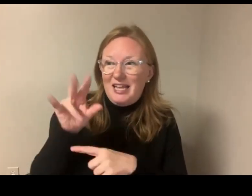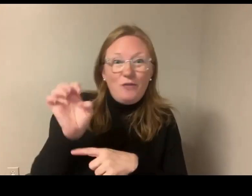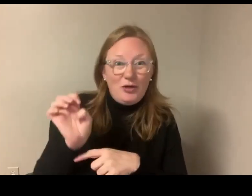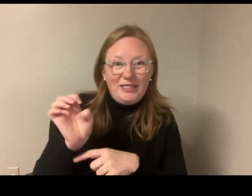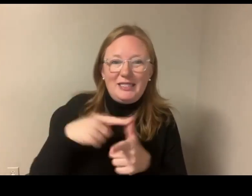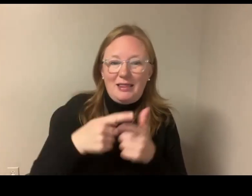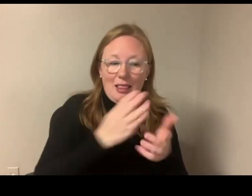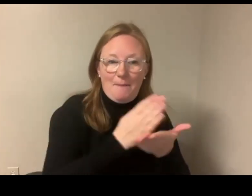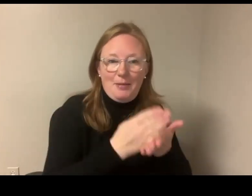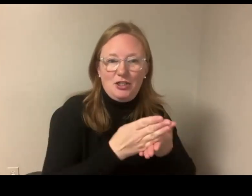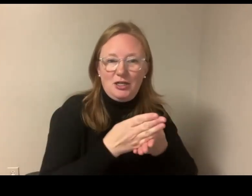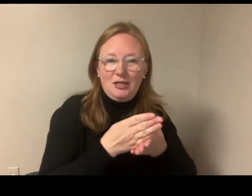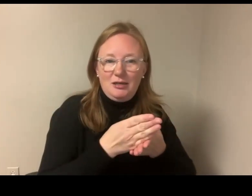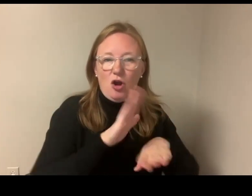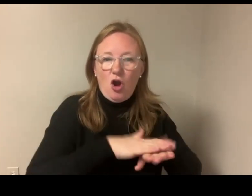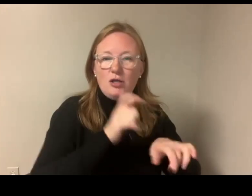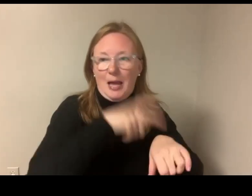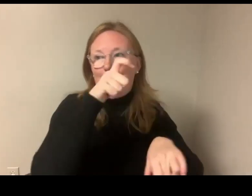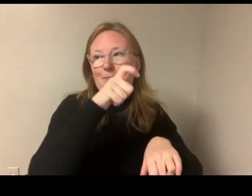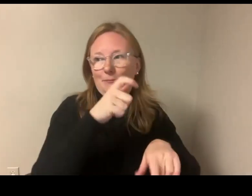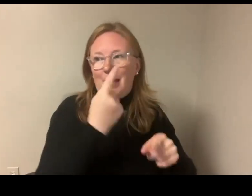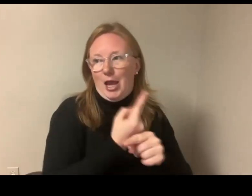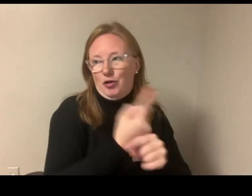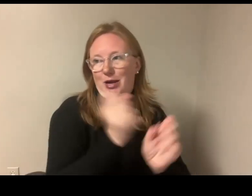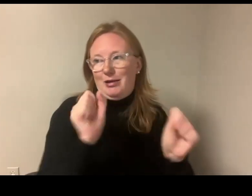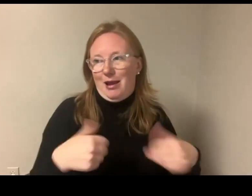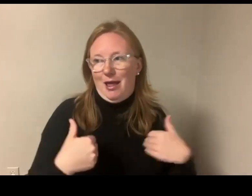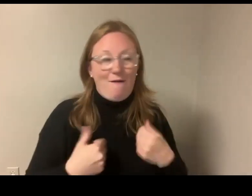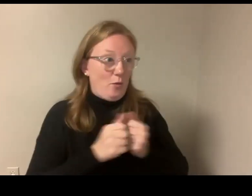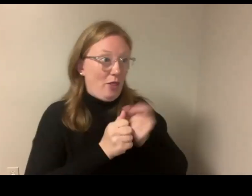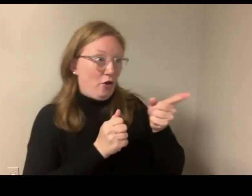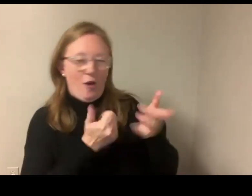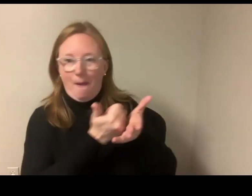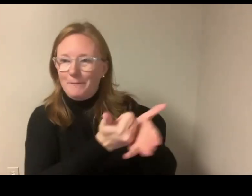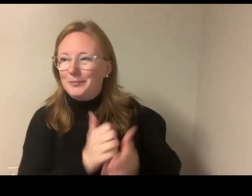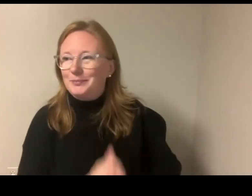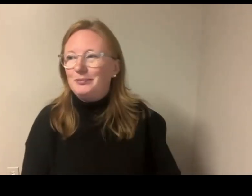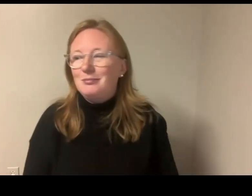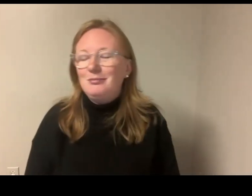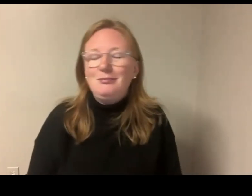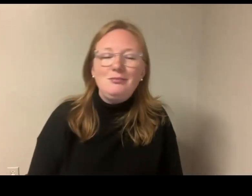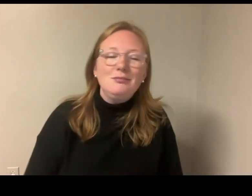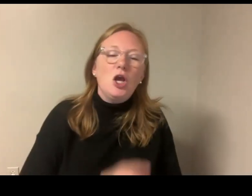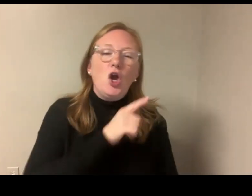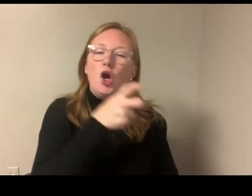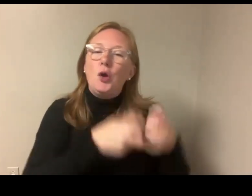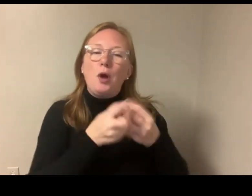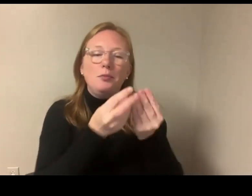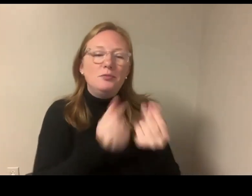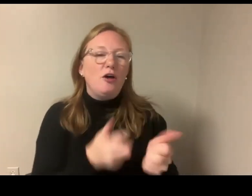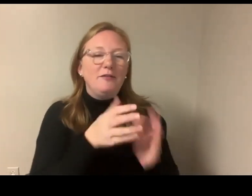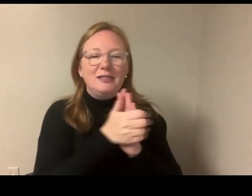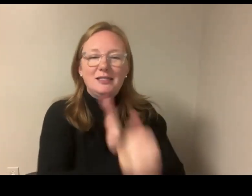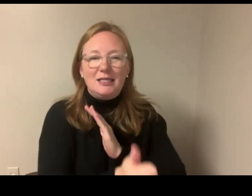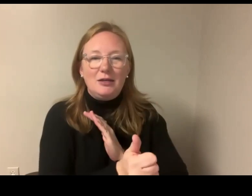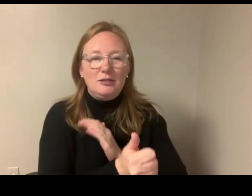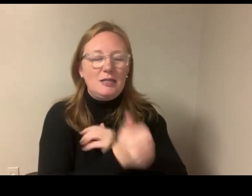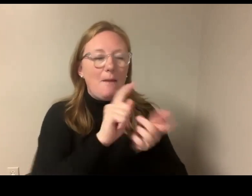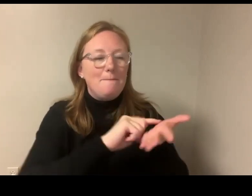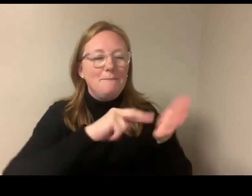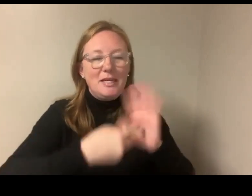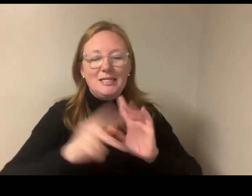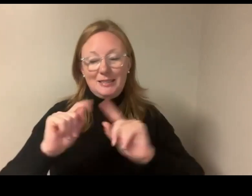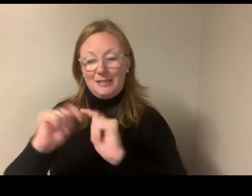keep our budgets on time and accurate. So thanks to her dedication and problem-solving skills, our teams have better visibility into